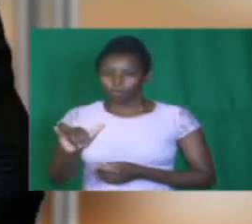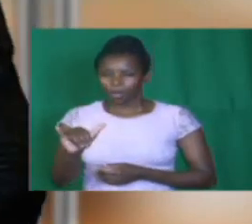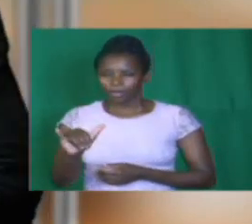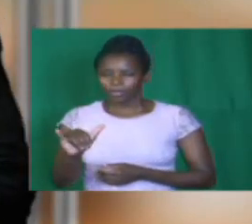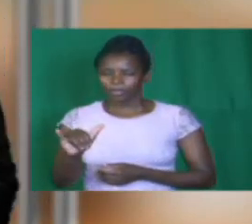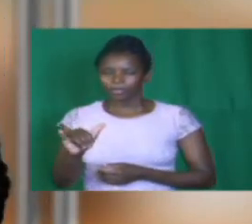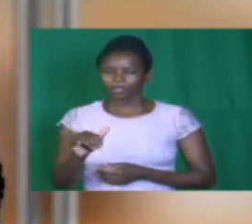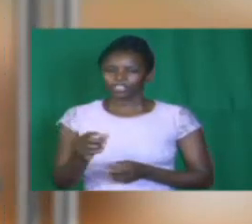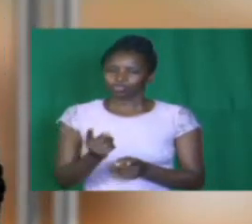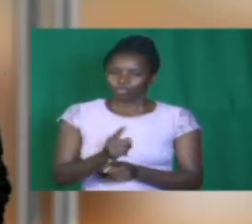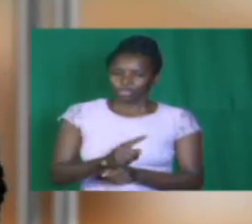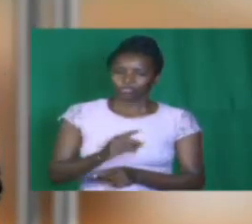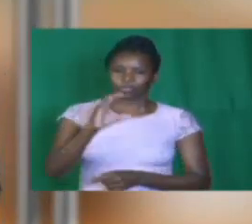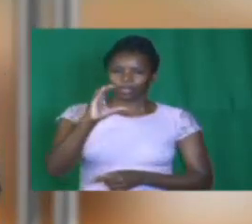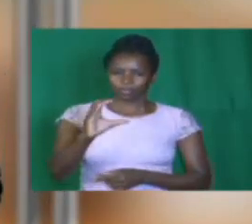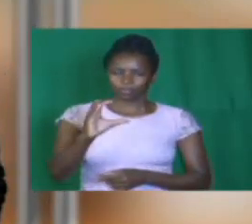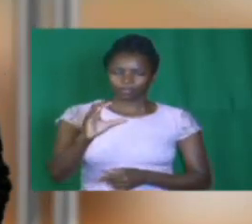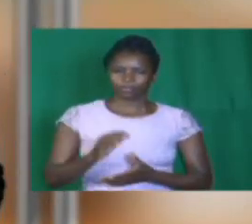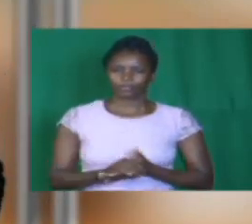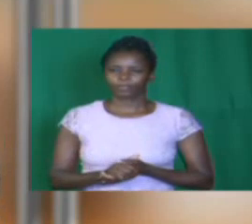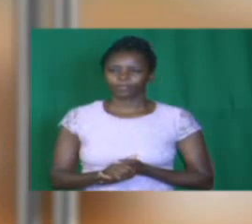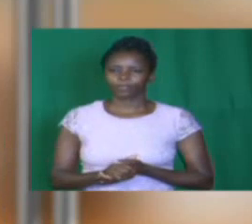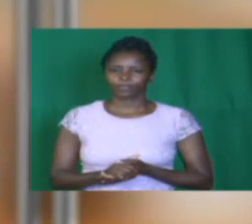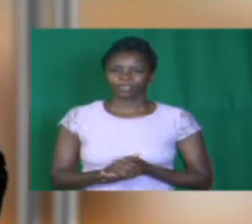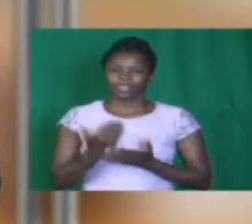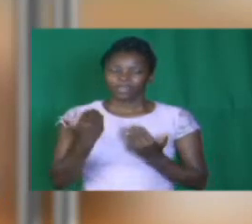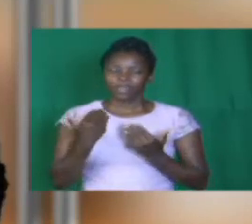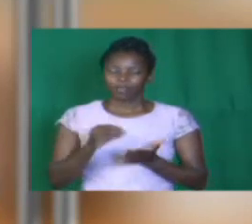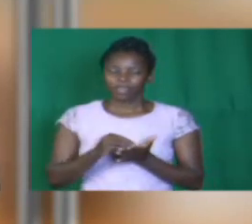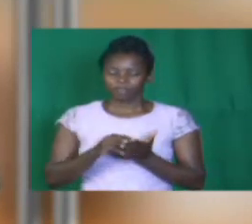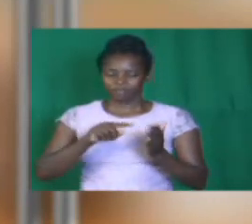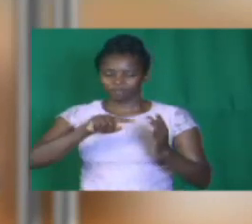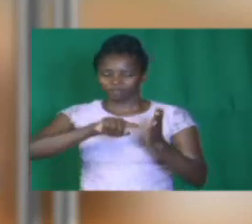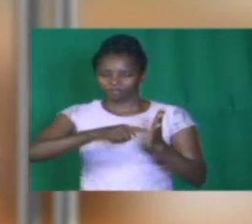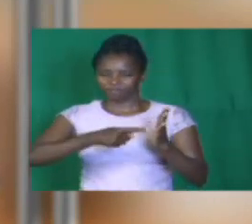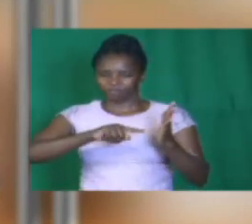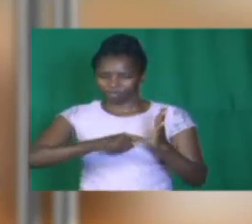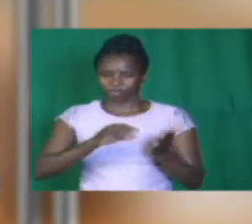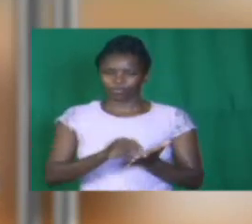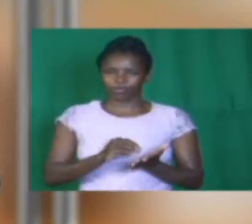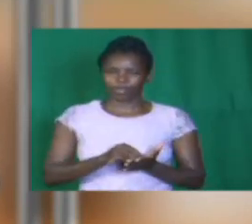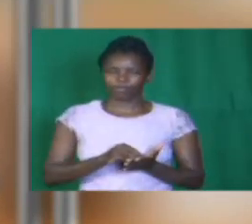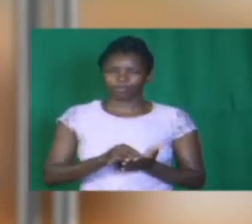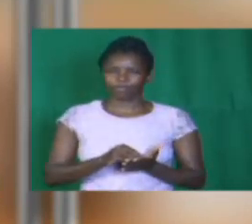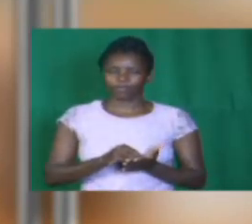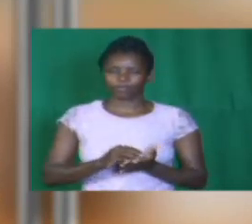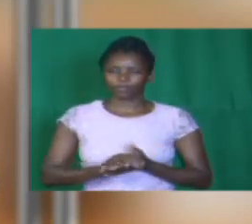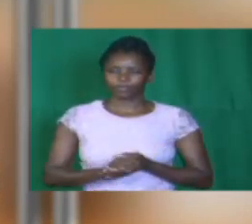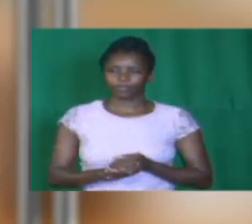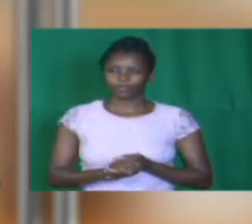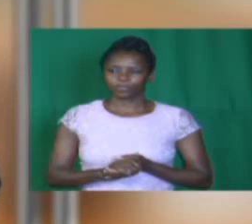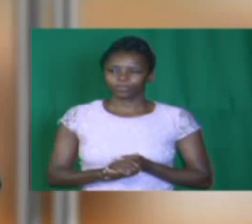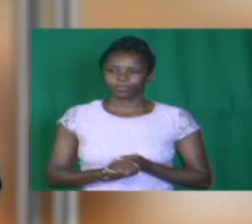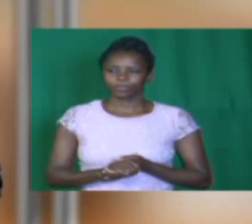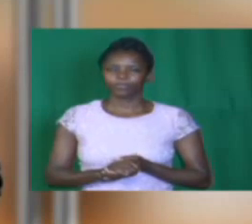in x. When we do that with the coordinates that we are given, this is what we are going to find to be the